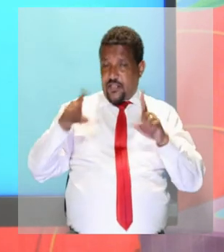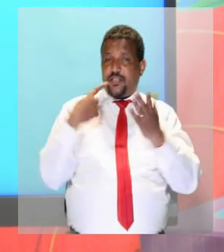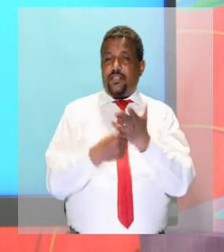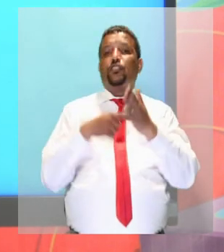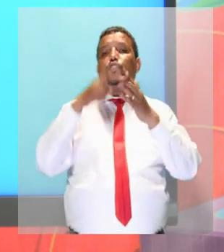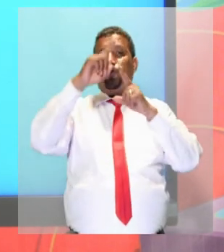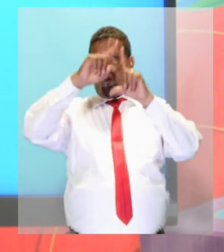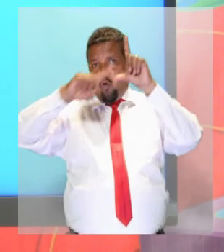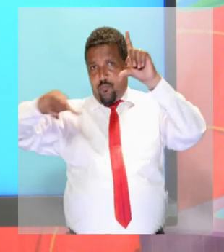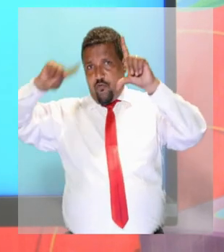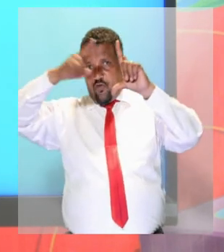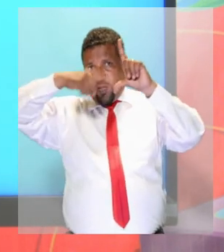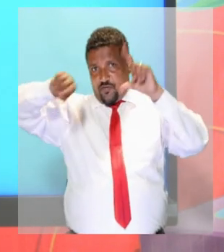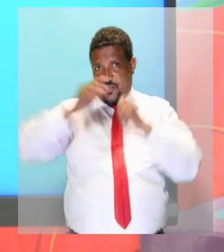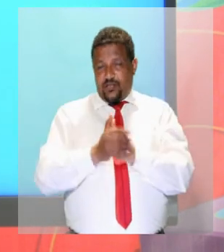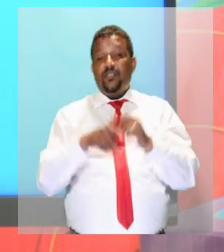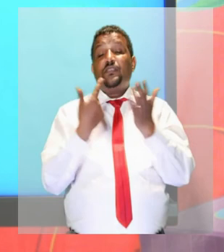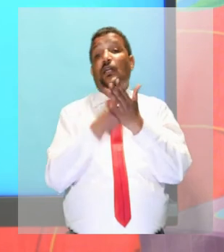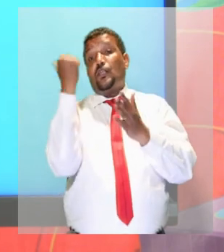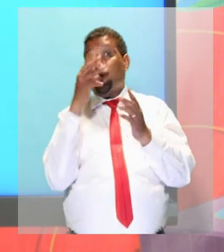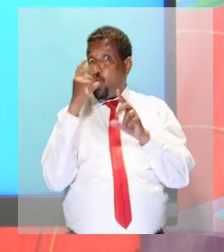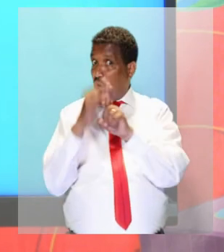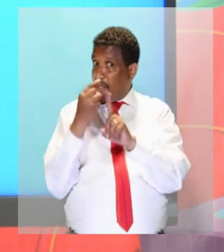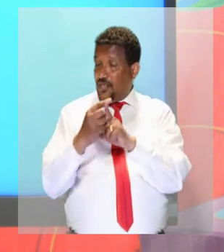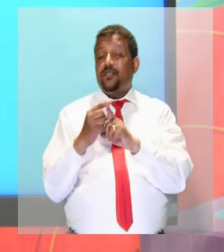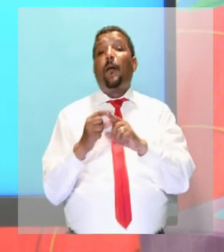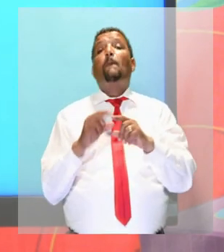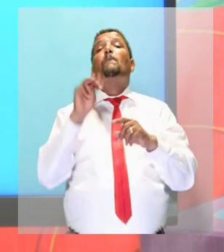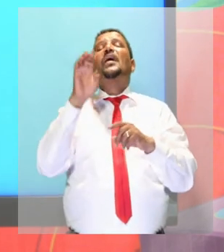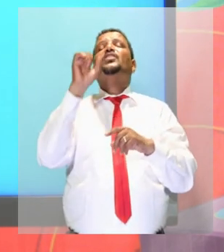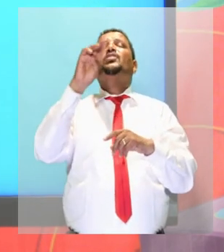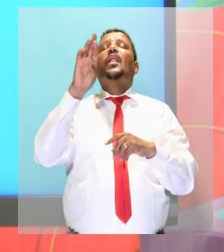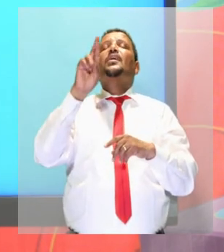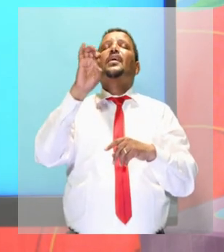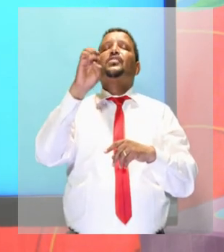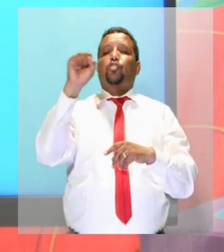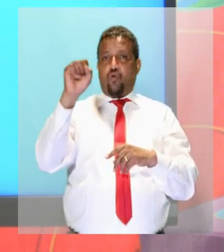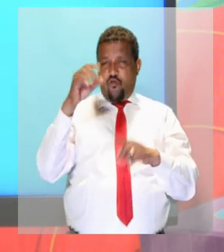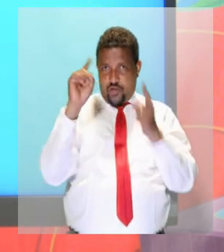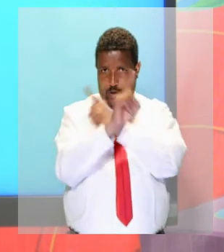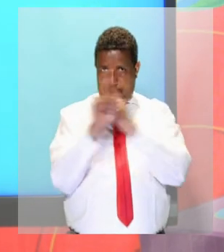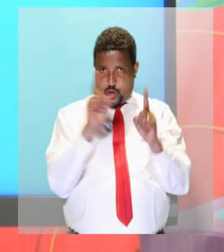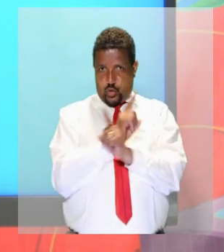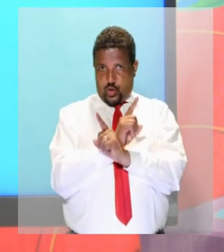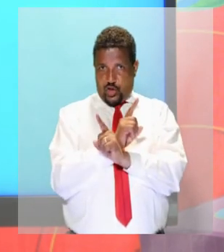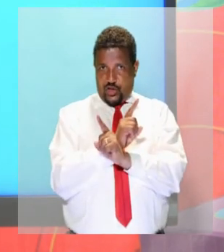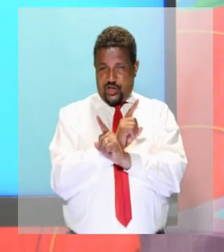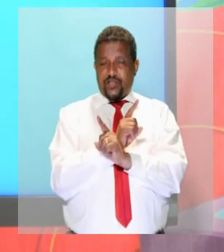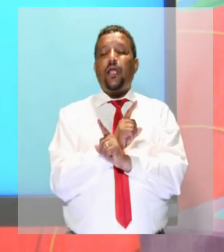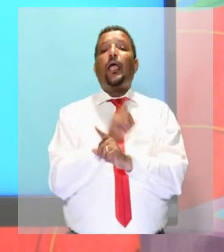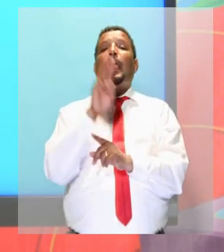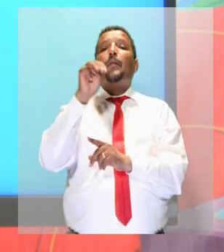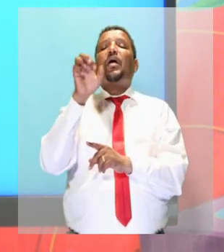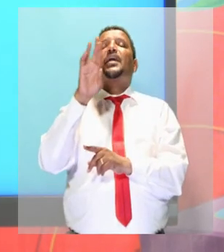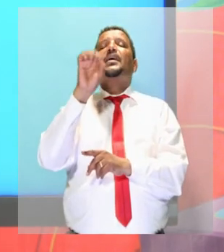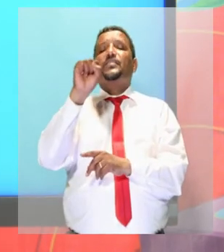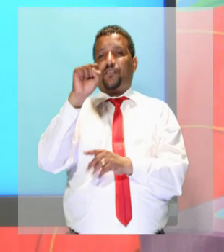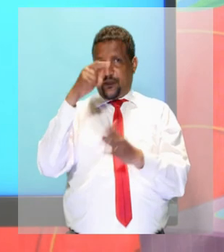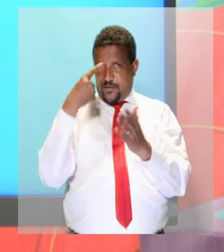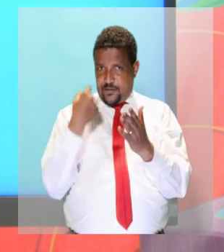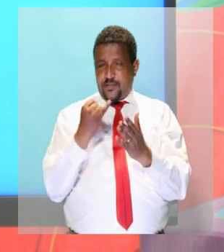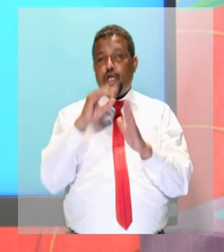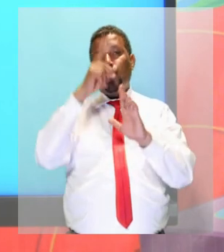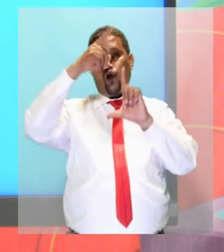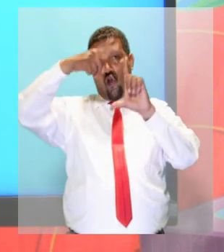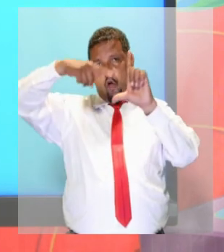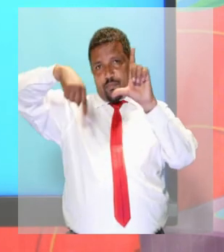the slope of a curve. So, in other words, the marginal rate of substitution, the MRS, is the slope